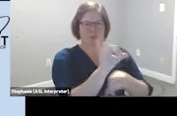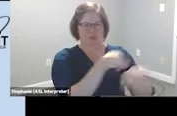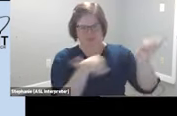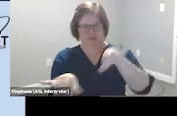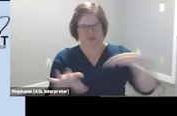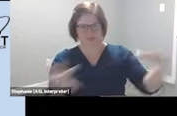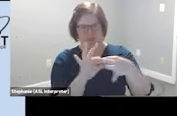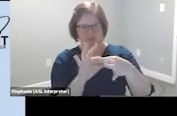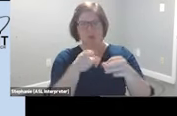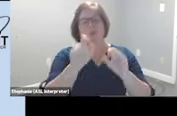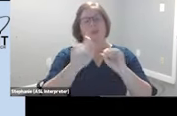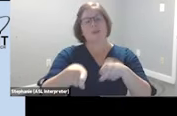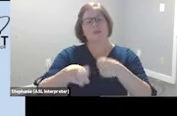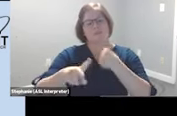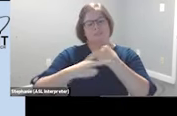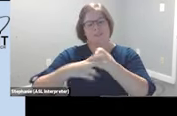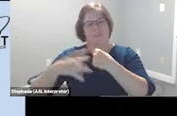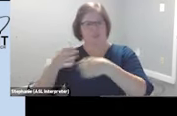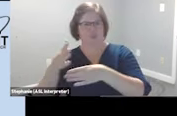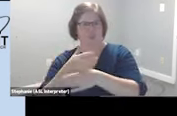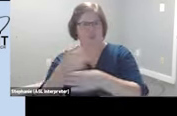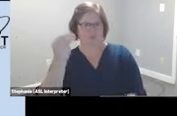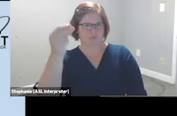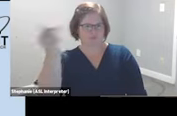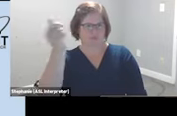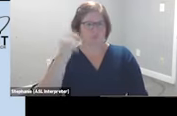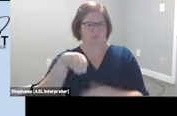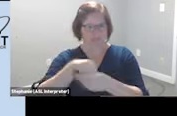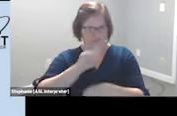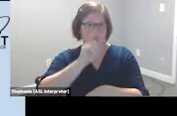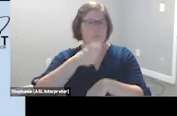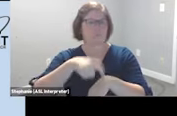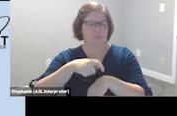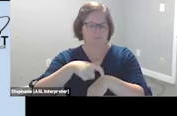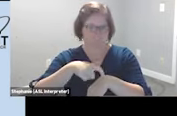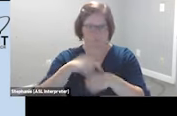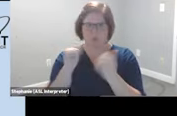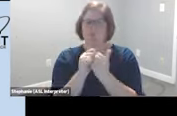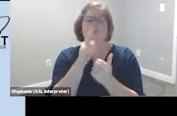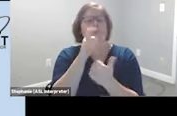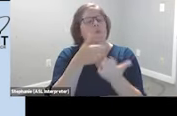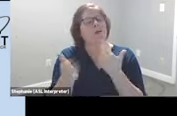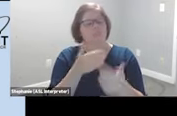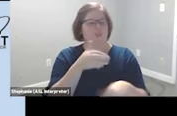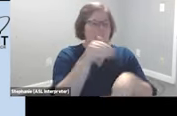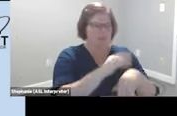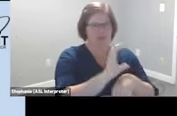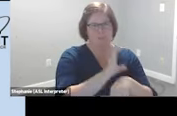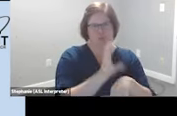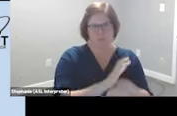and shared instantly in real time with anyone who is connected to that computer.